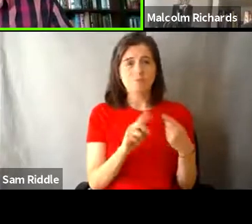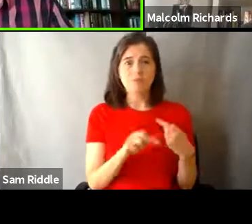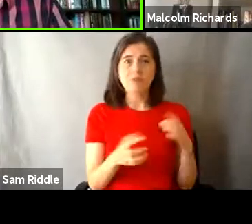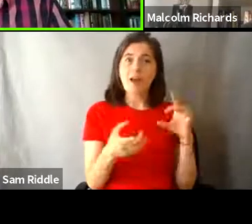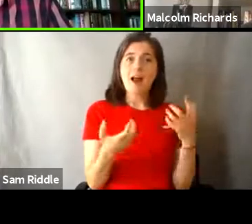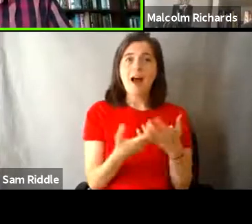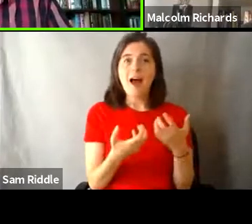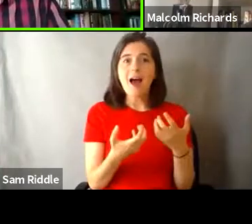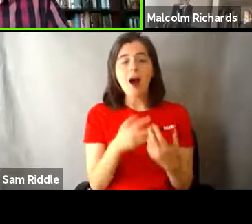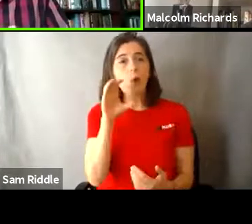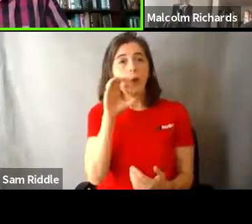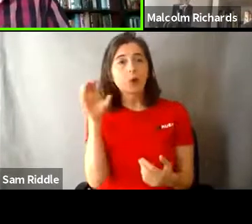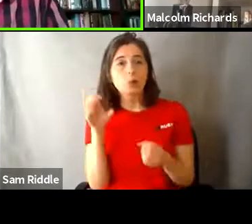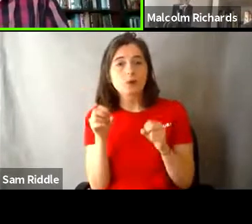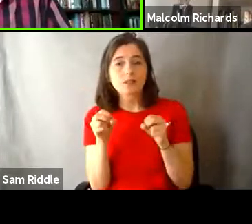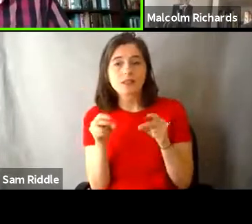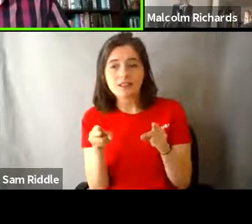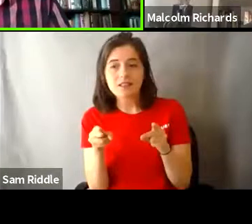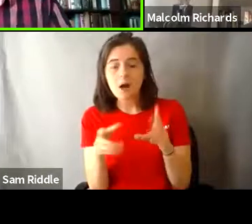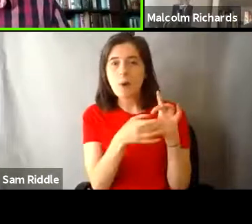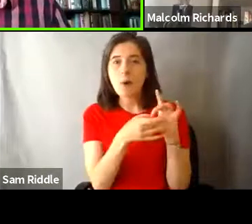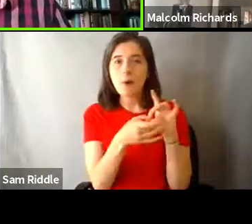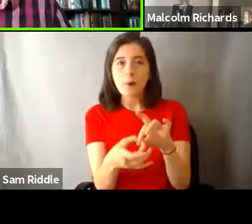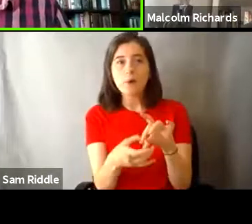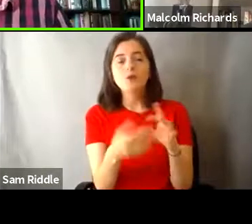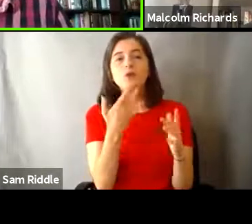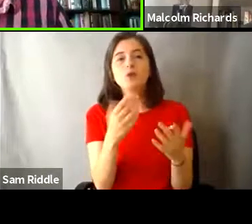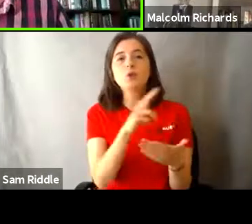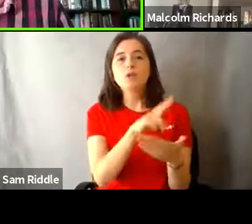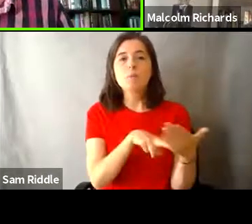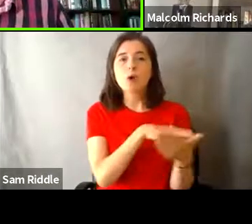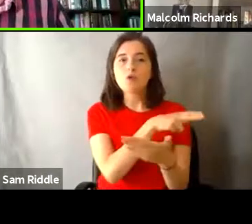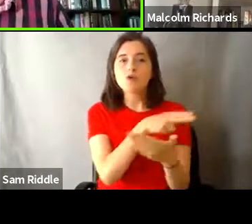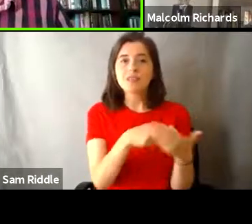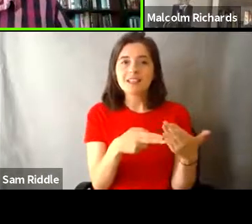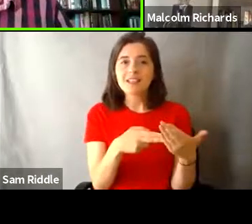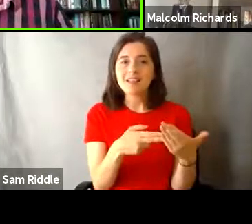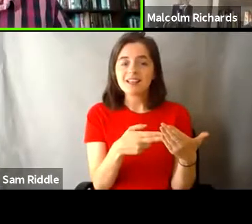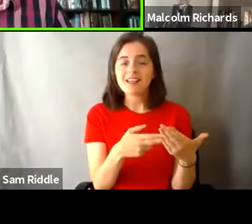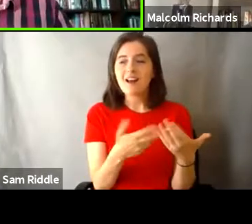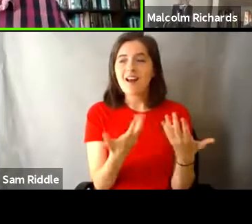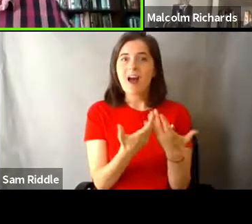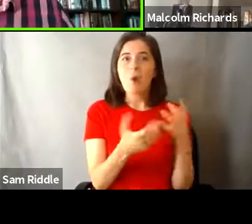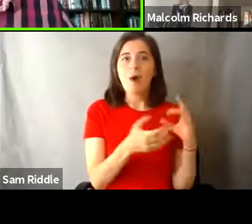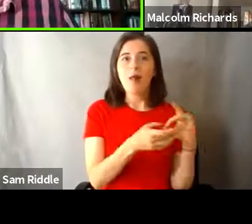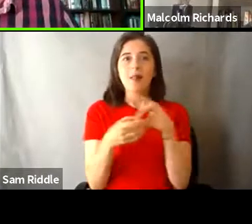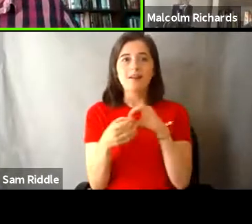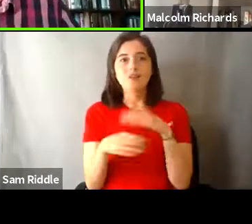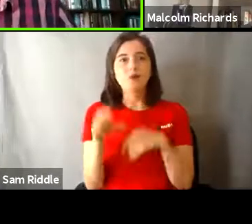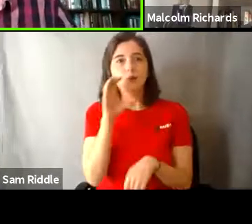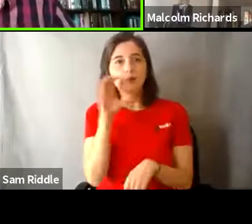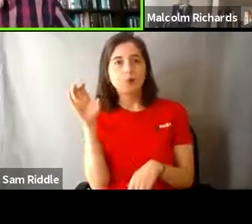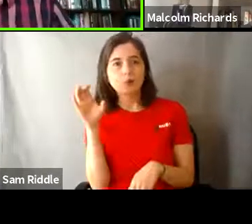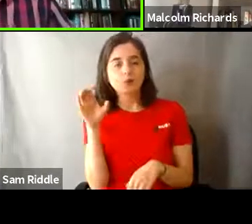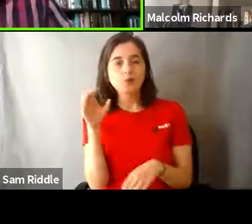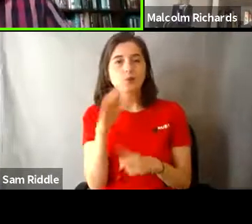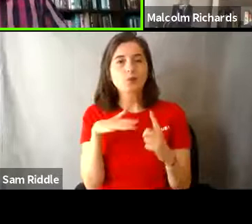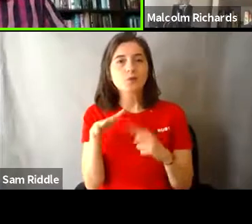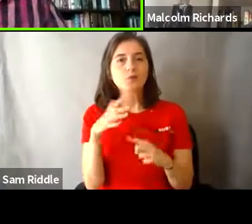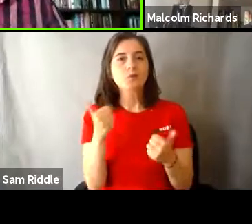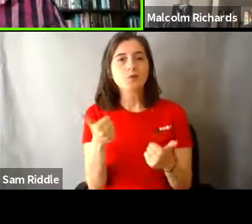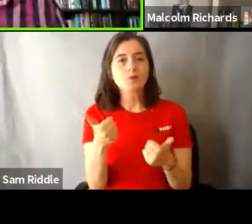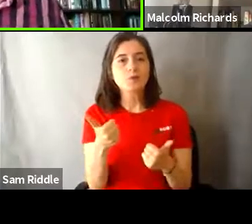system relates to democracy and education and how those link together within Cuba. Lucy, I'd like